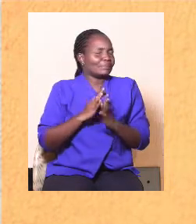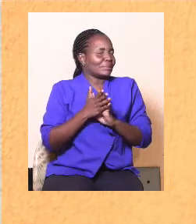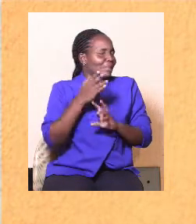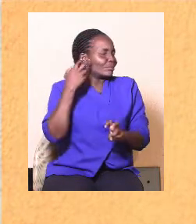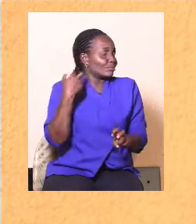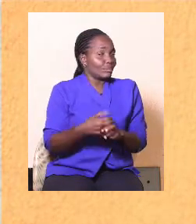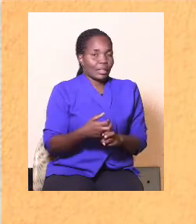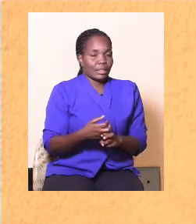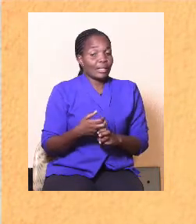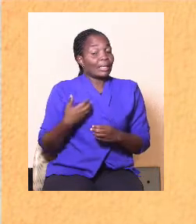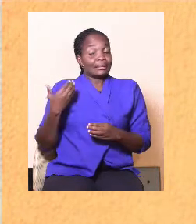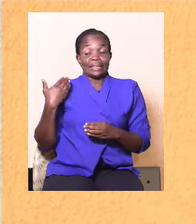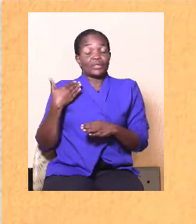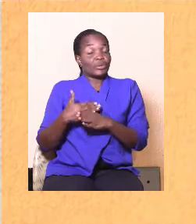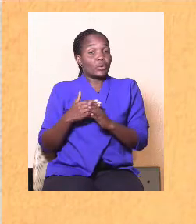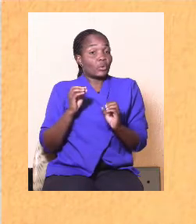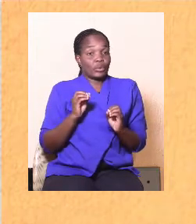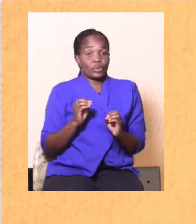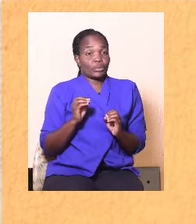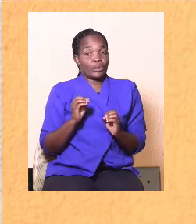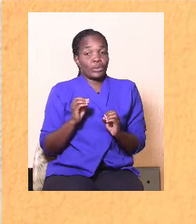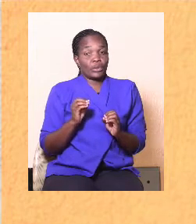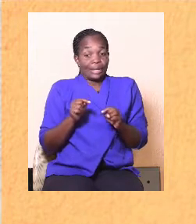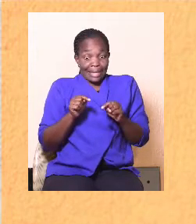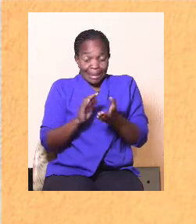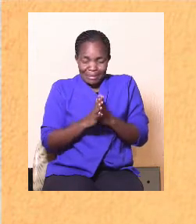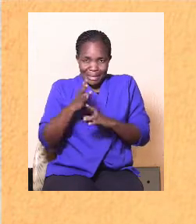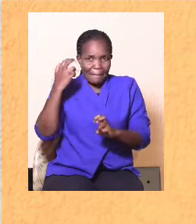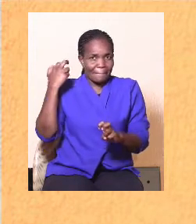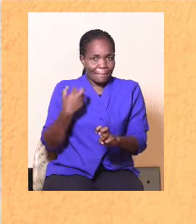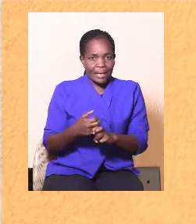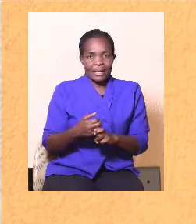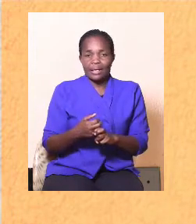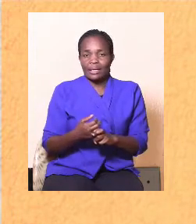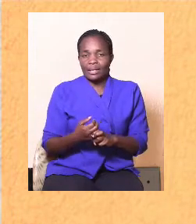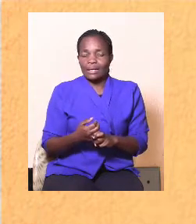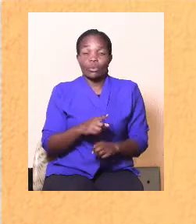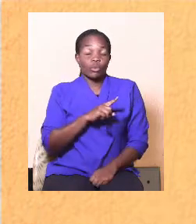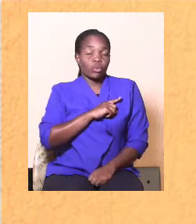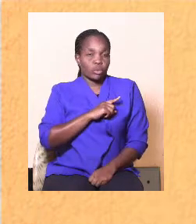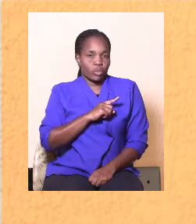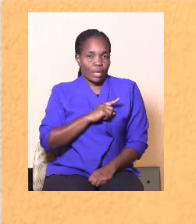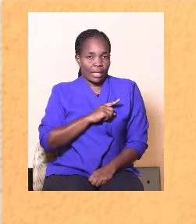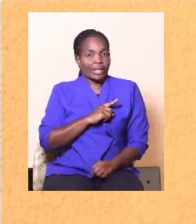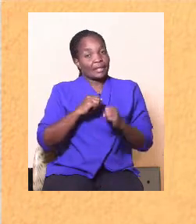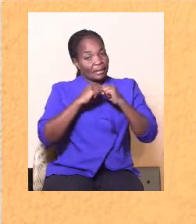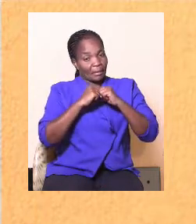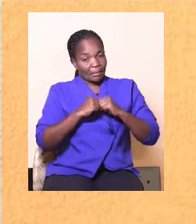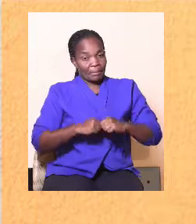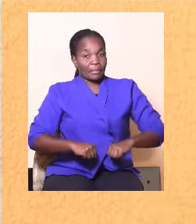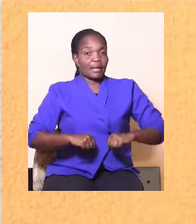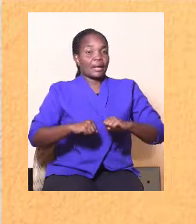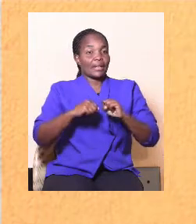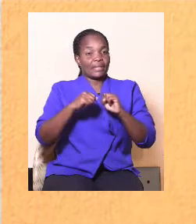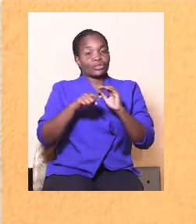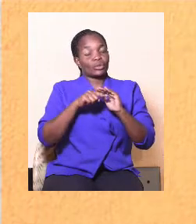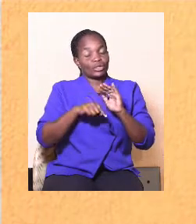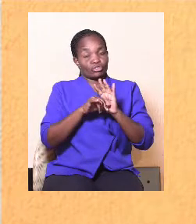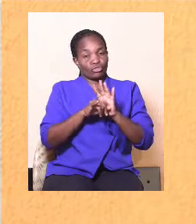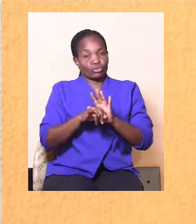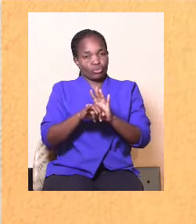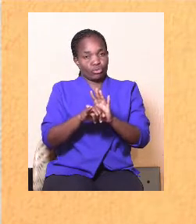you didn't have a job before, the situation has become worse for you because of the restrictions that we have introduced as a country to